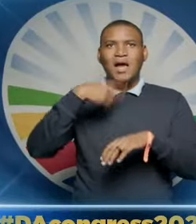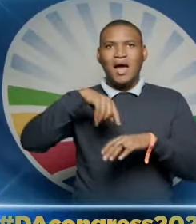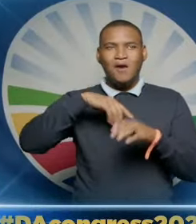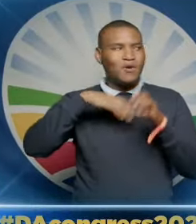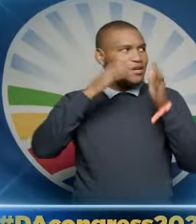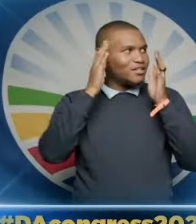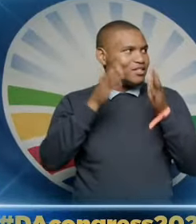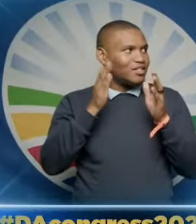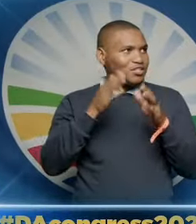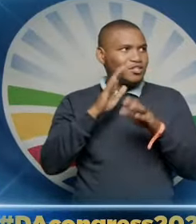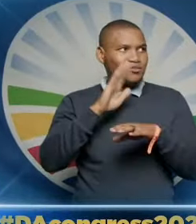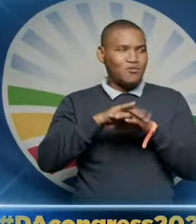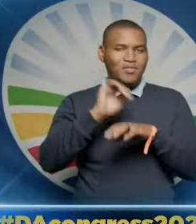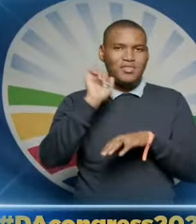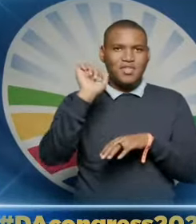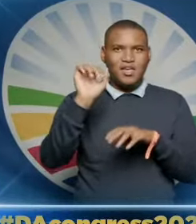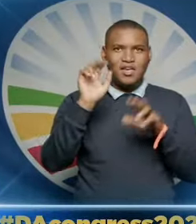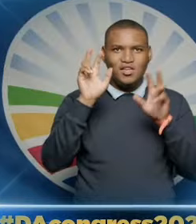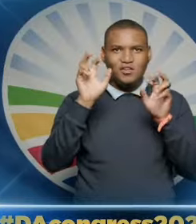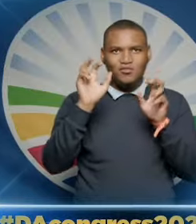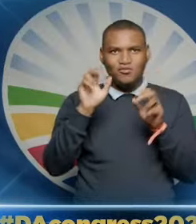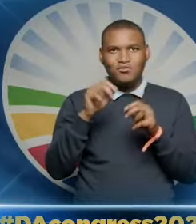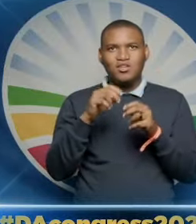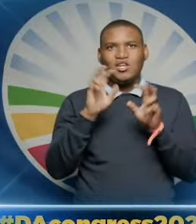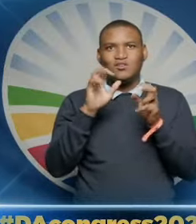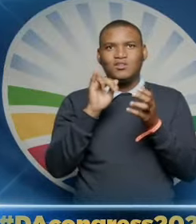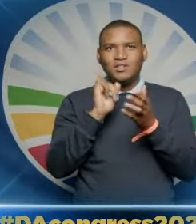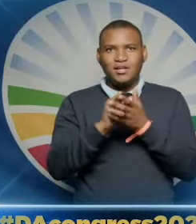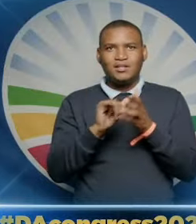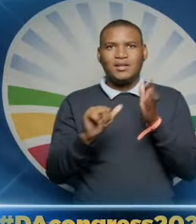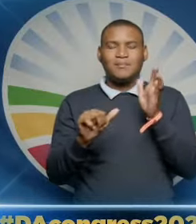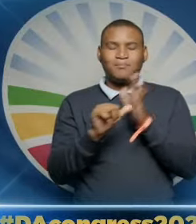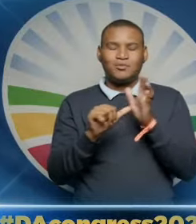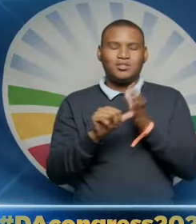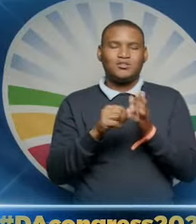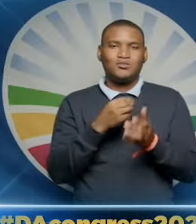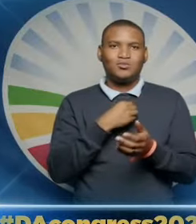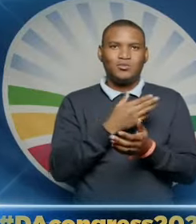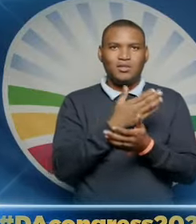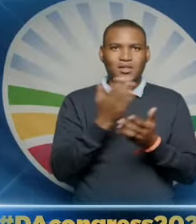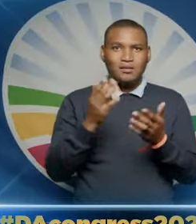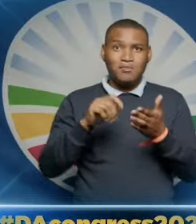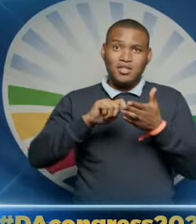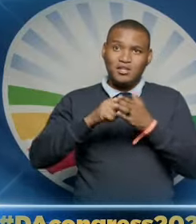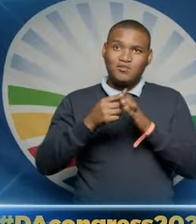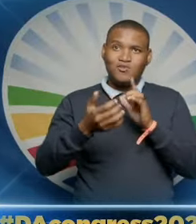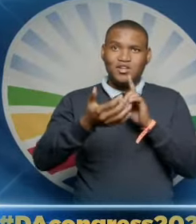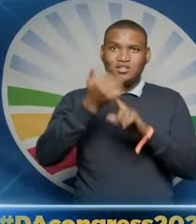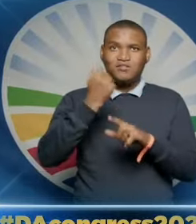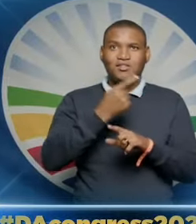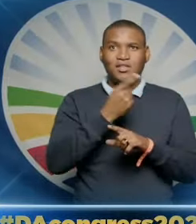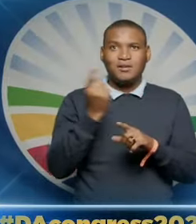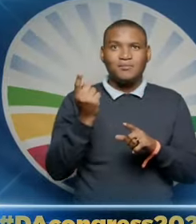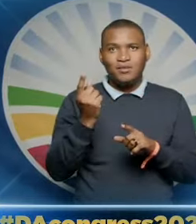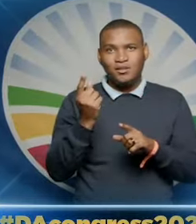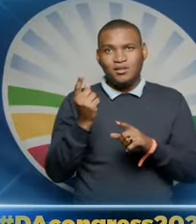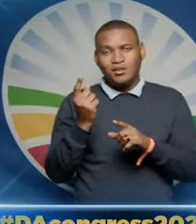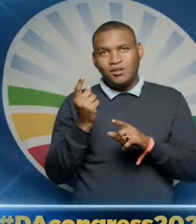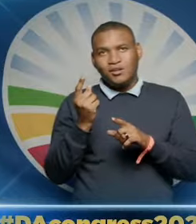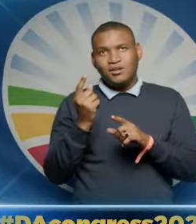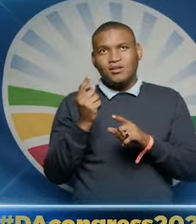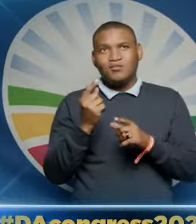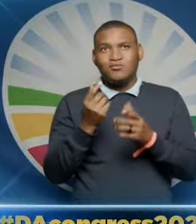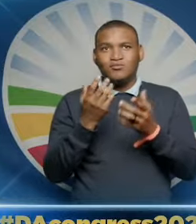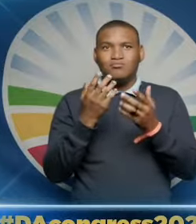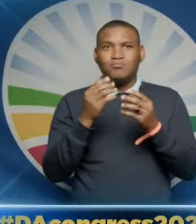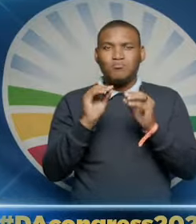attention on their issues, the issues that matter to them. And key to achieving that is installing a blue